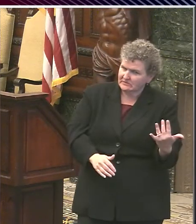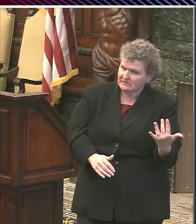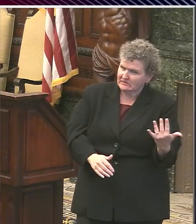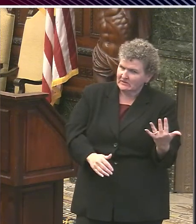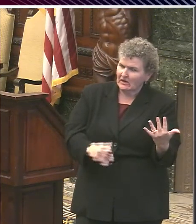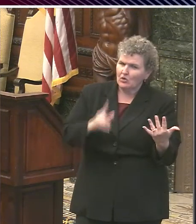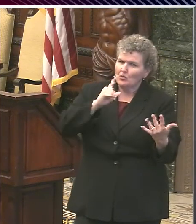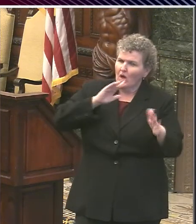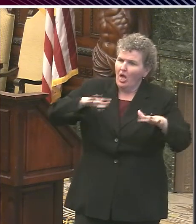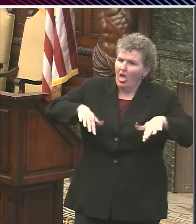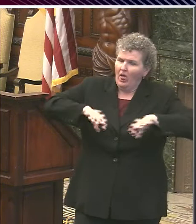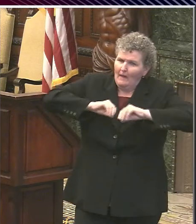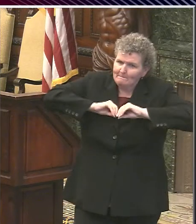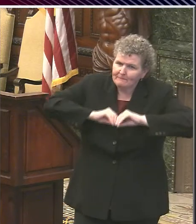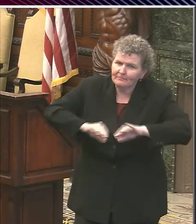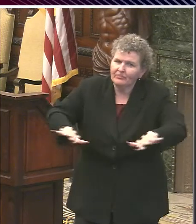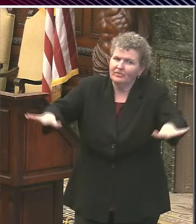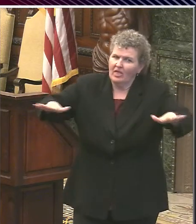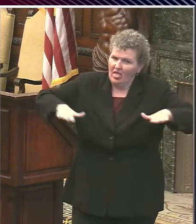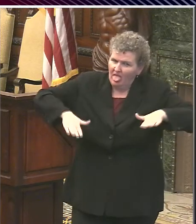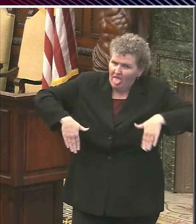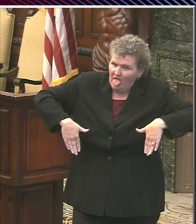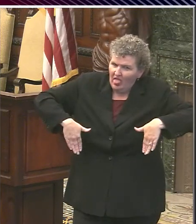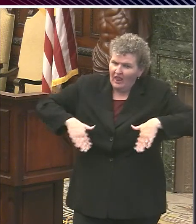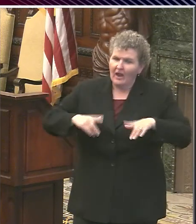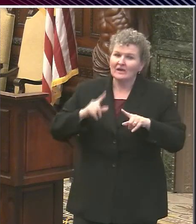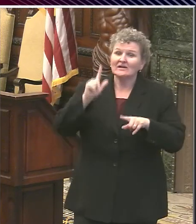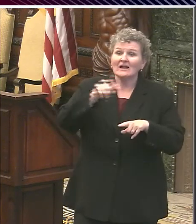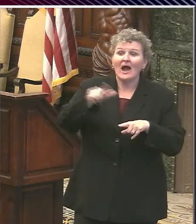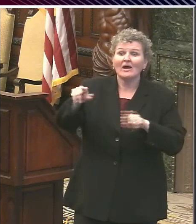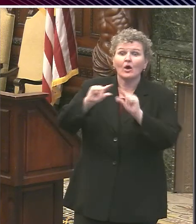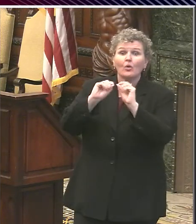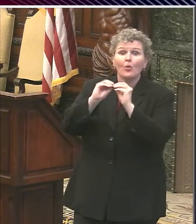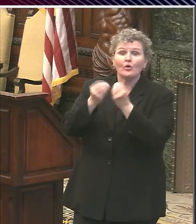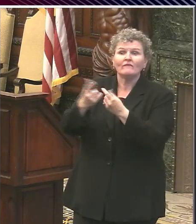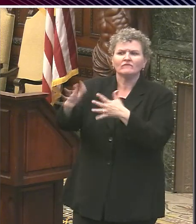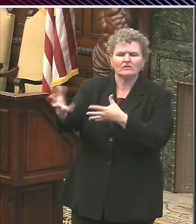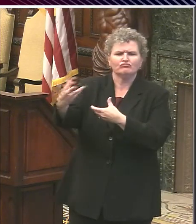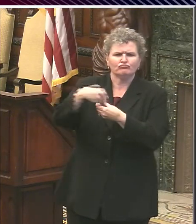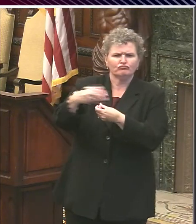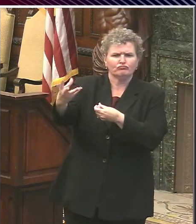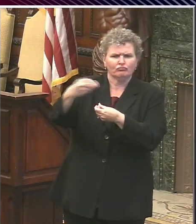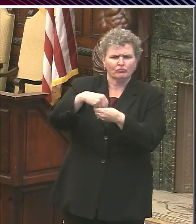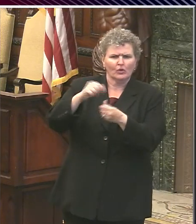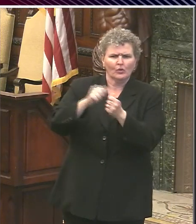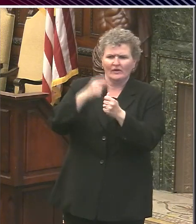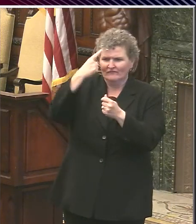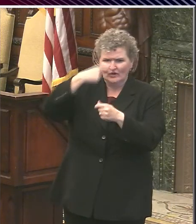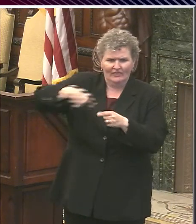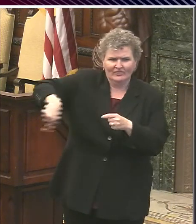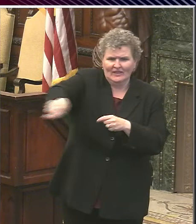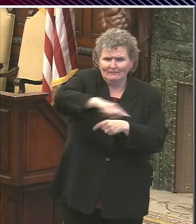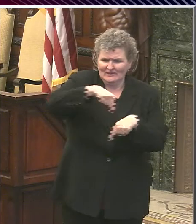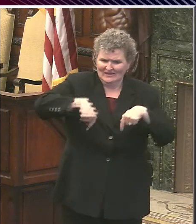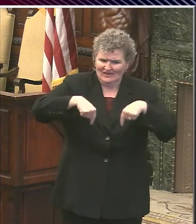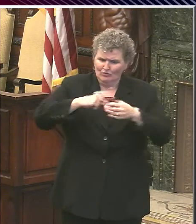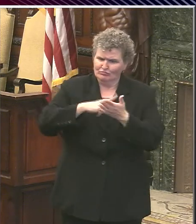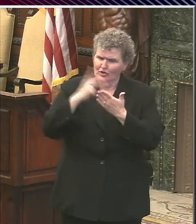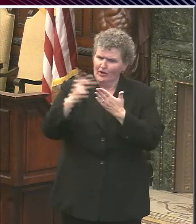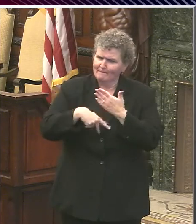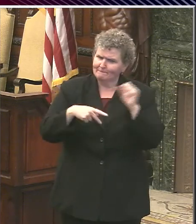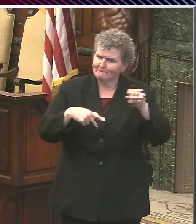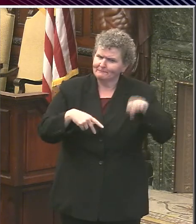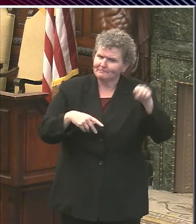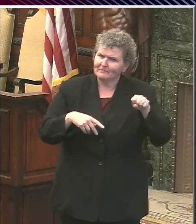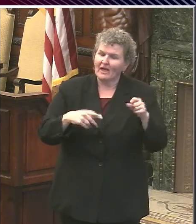but several of the landlord organizations have been participating in the planning for the diversion program, have agreed to reach out